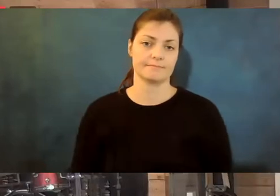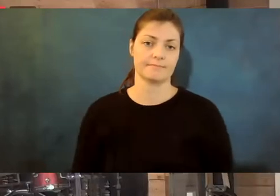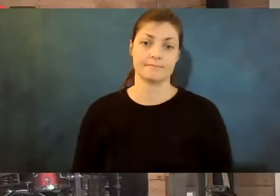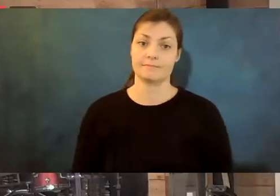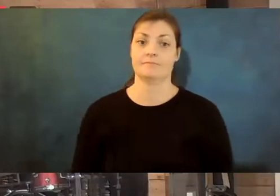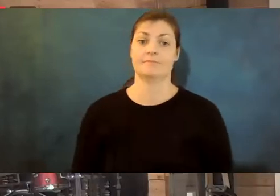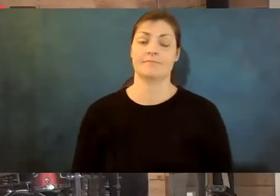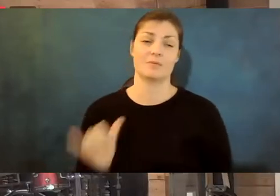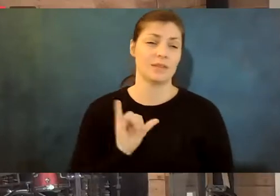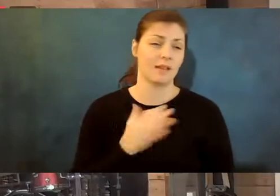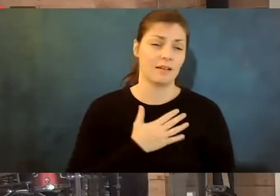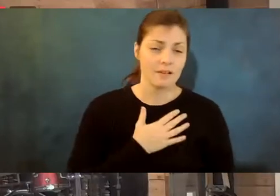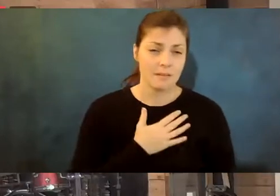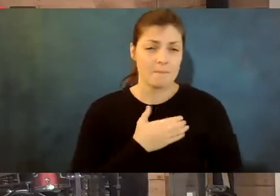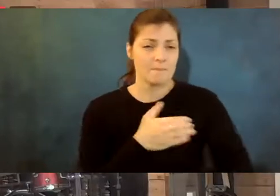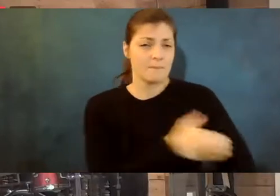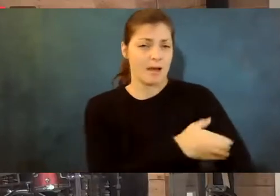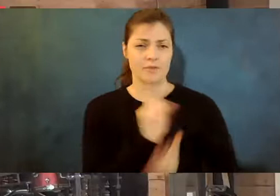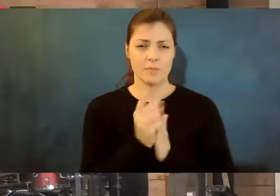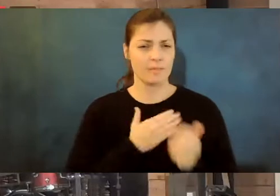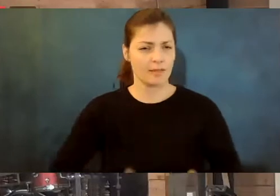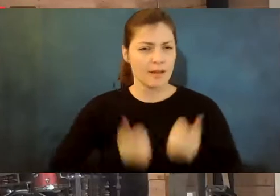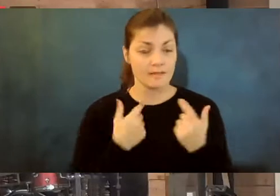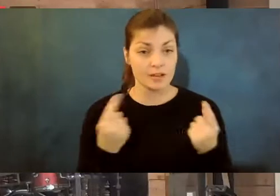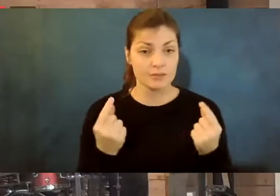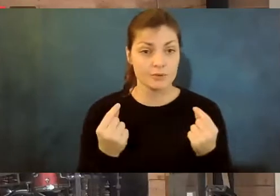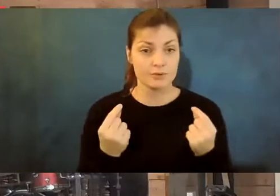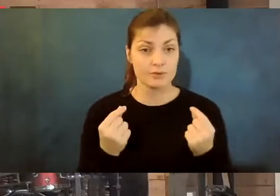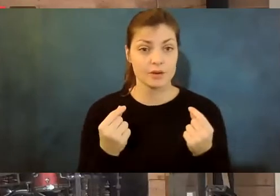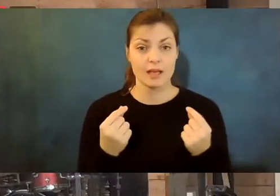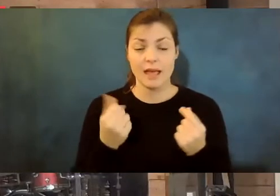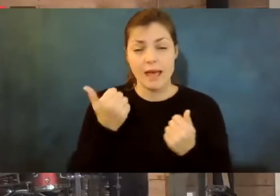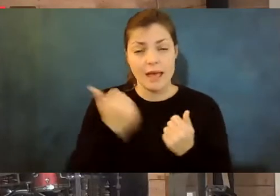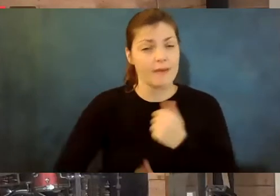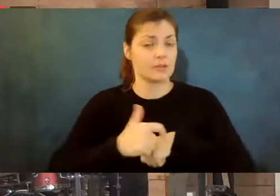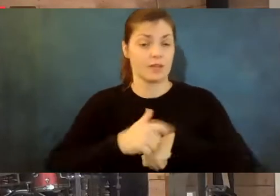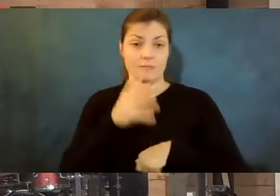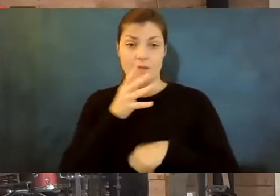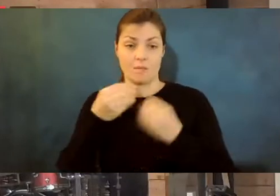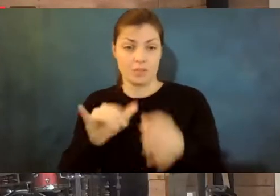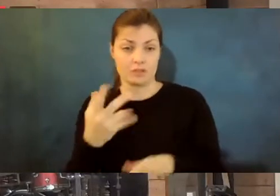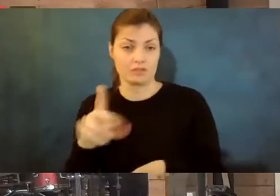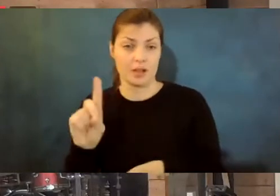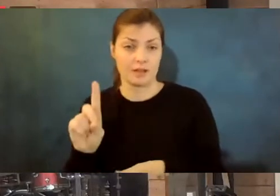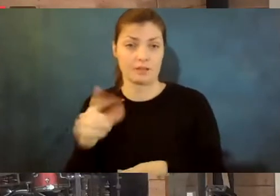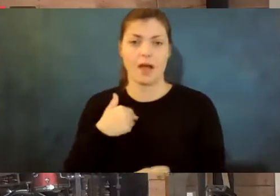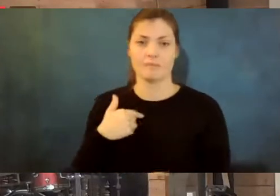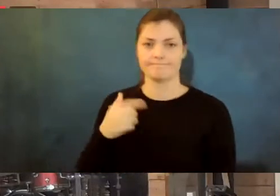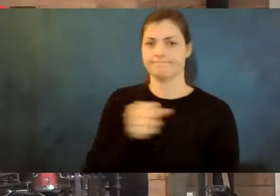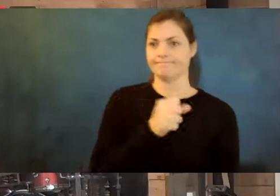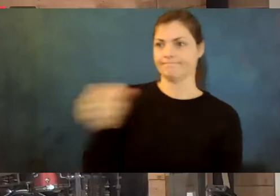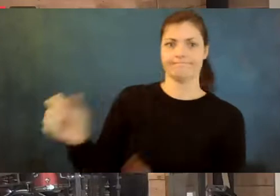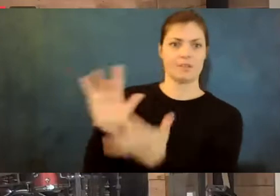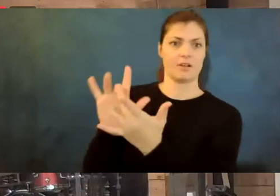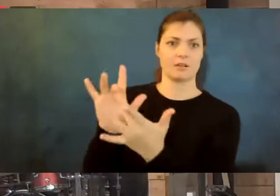It was like a super powerful moment in my life. You know what I did from that point on? Every time a mom lost a child, I put them in contact with this